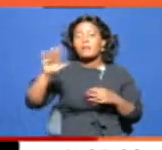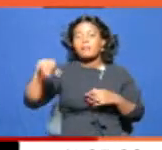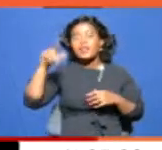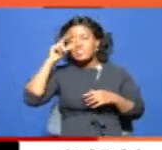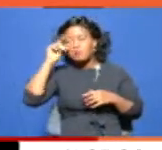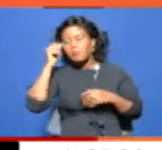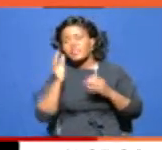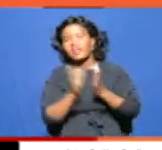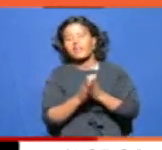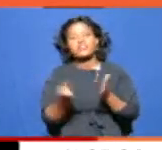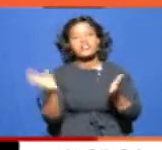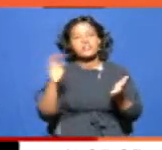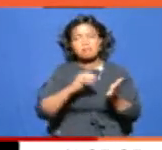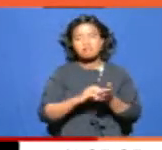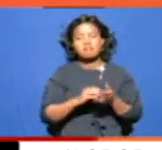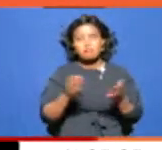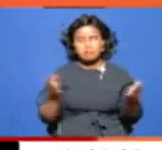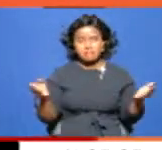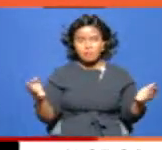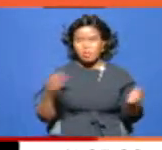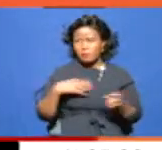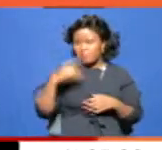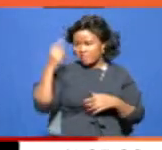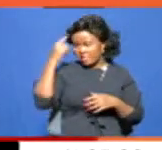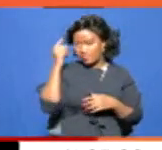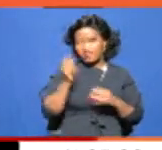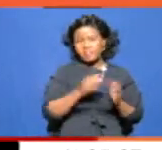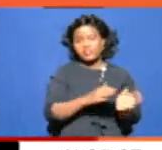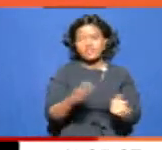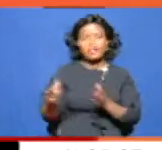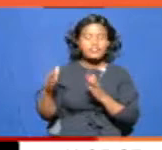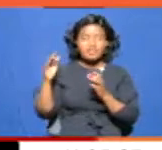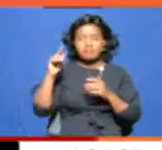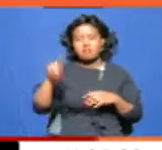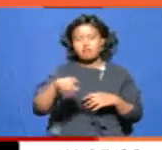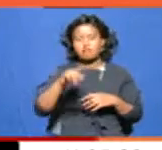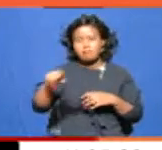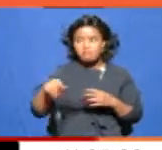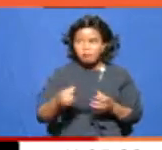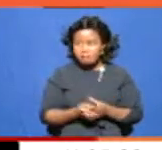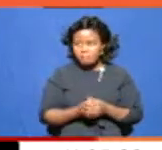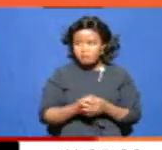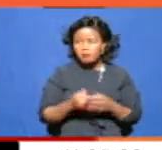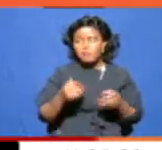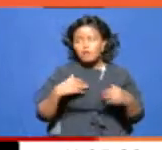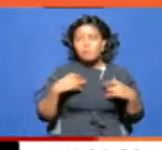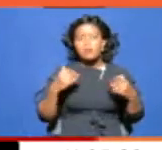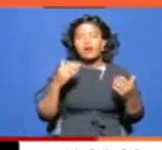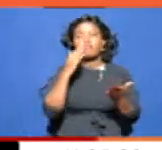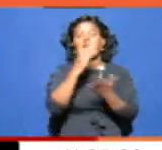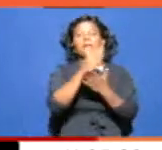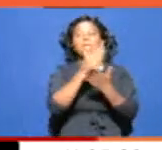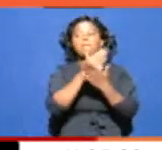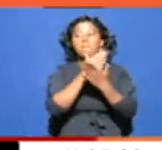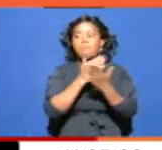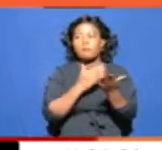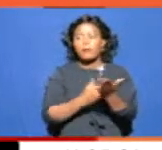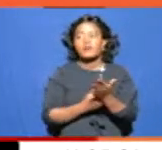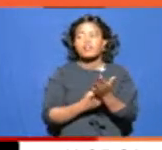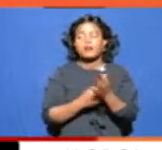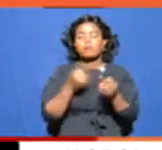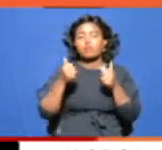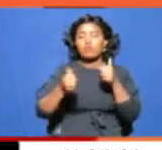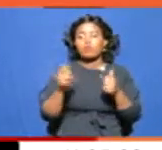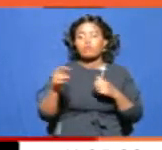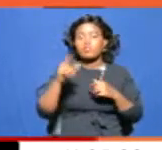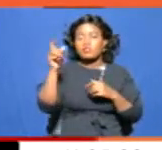match. For me, I think our structure is wrong. Mm-hmm. There's a time, I normally have a program called Chapiane, which is a local football